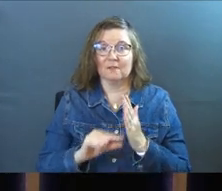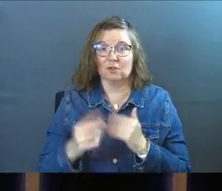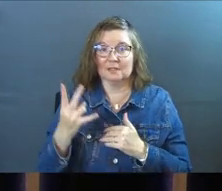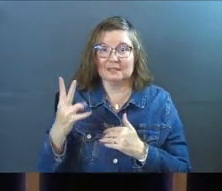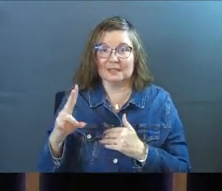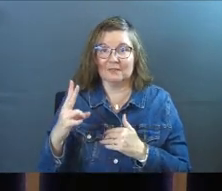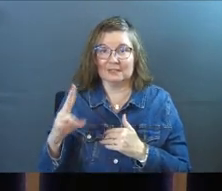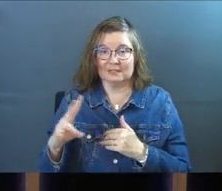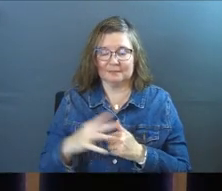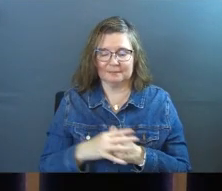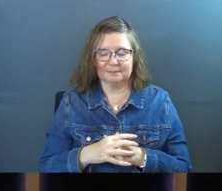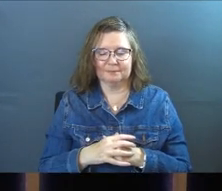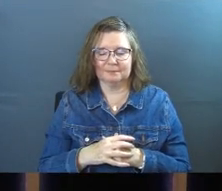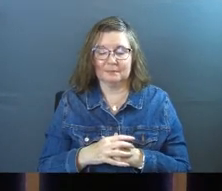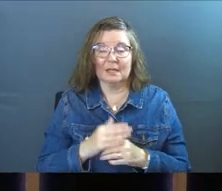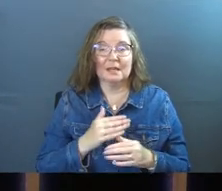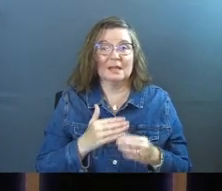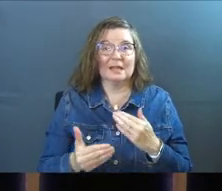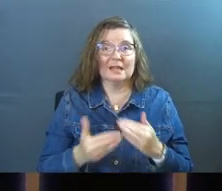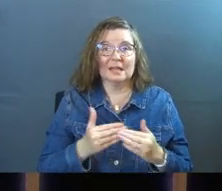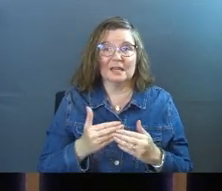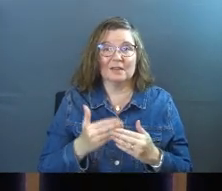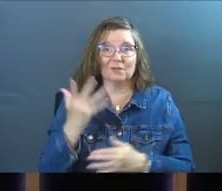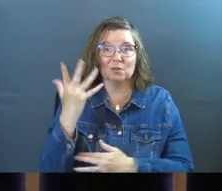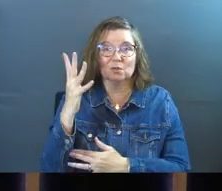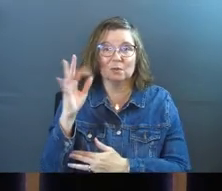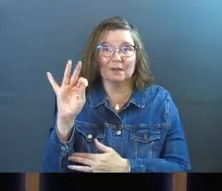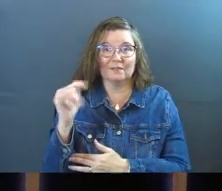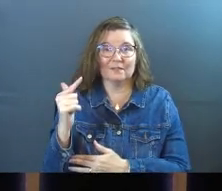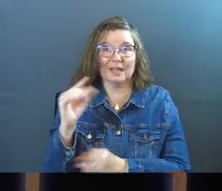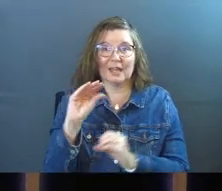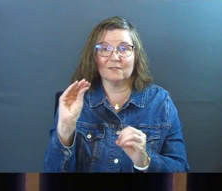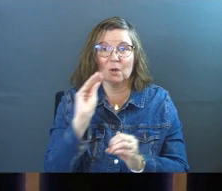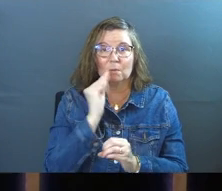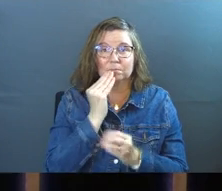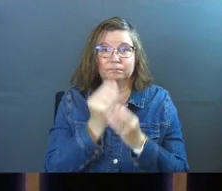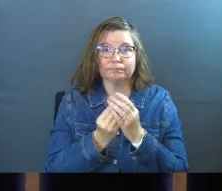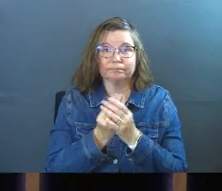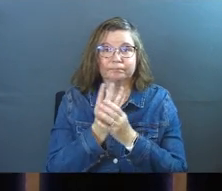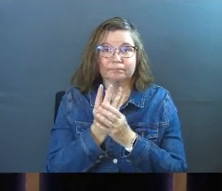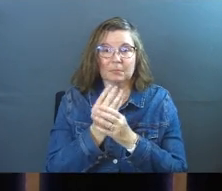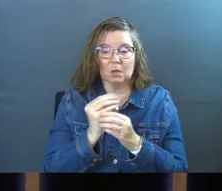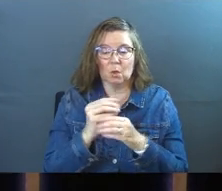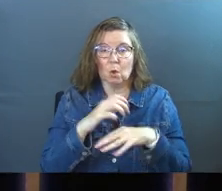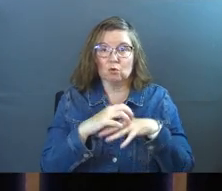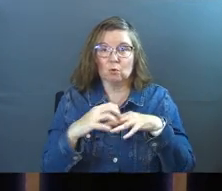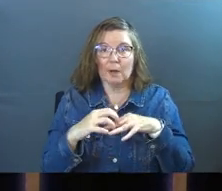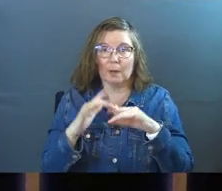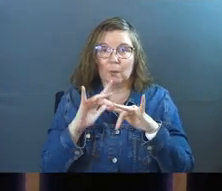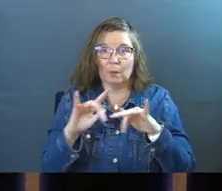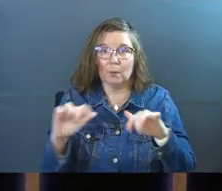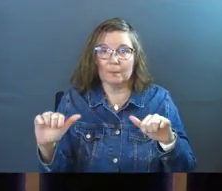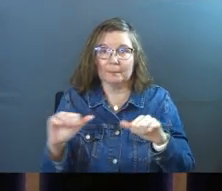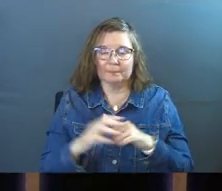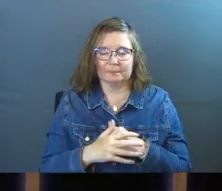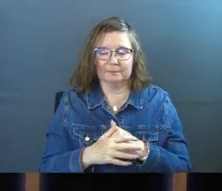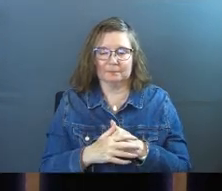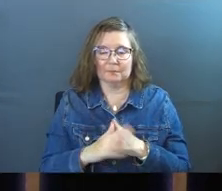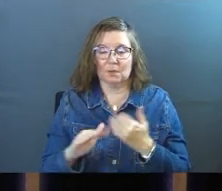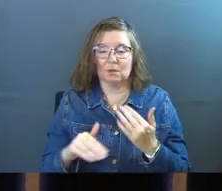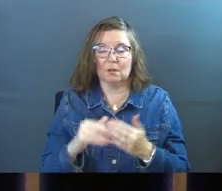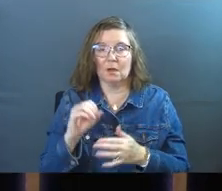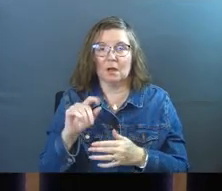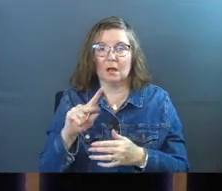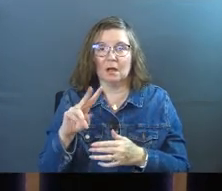17, "Even though the fig trees have no blossoms and there are no grapes on the vines, even though the